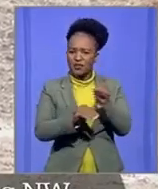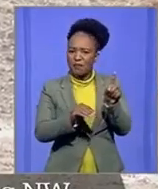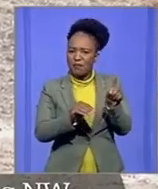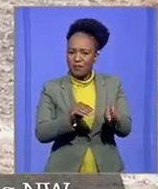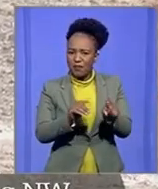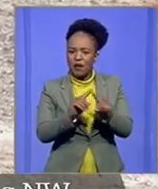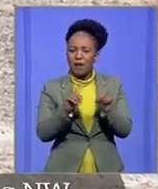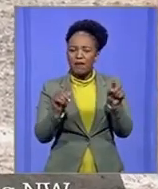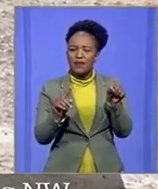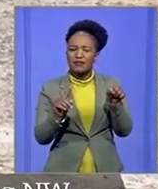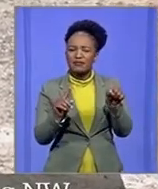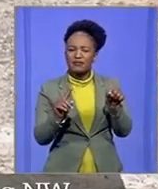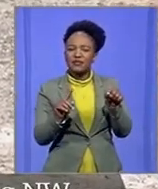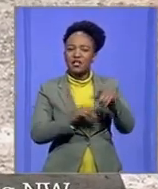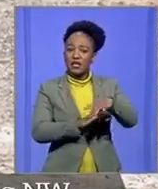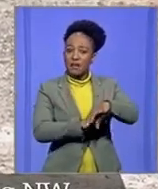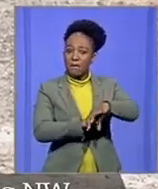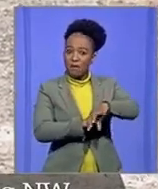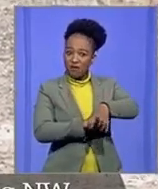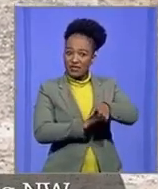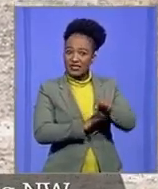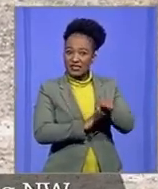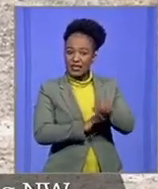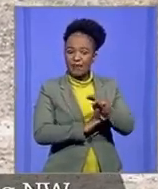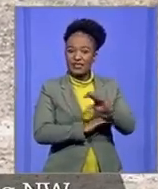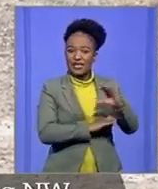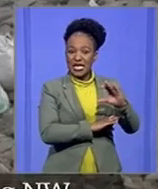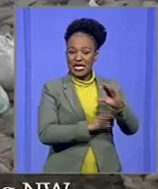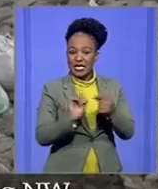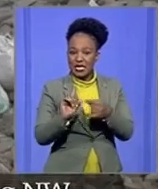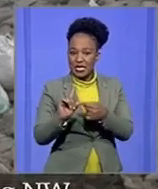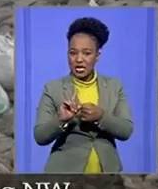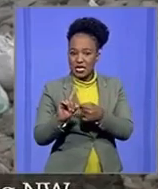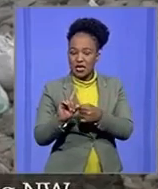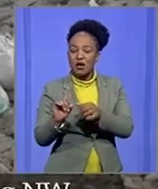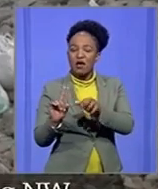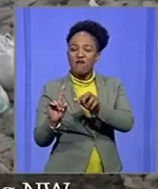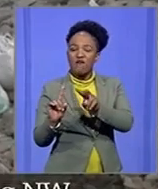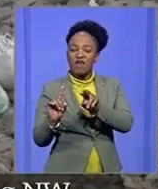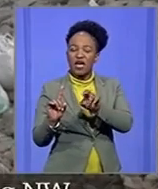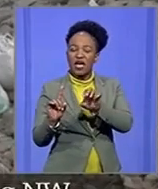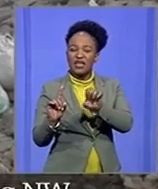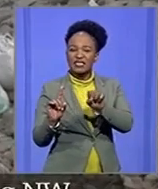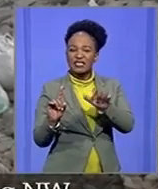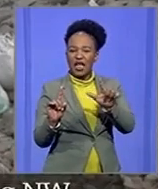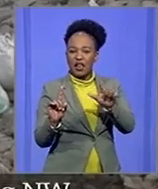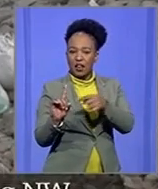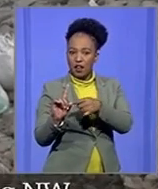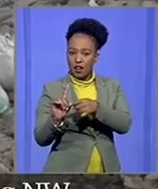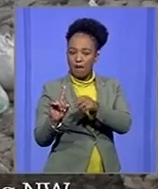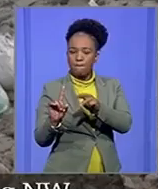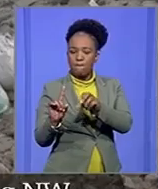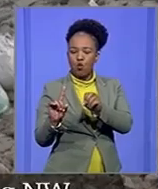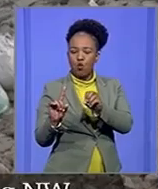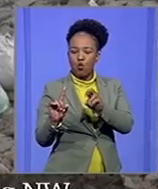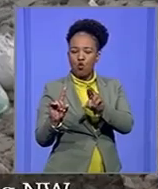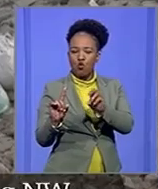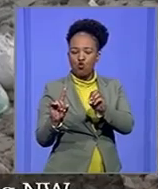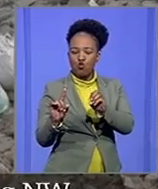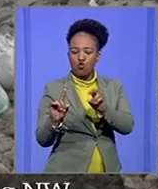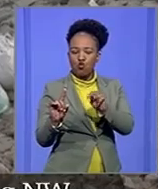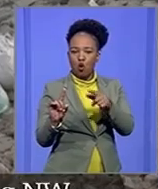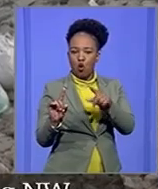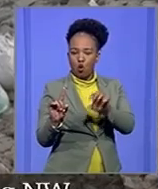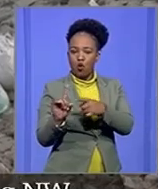lefapha la pabalesego a baagi mo provinseng ya North West Wessels Morweng o na etela lefelo leno le go tlhalosa tiragalo eo. No re utlwile ka